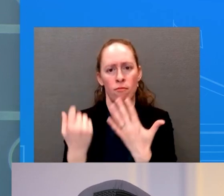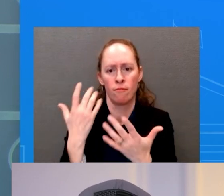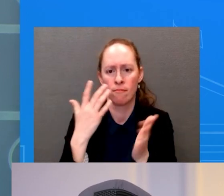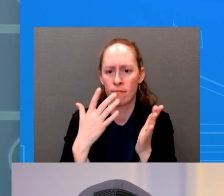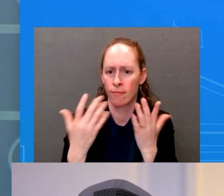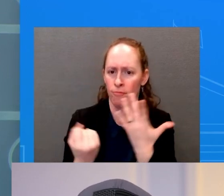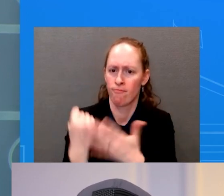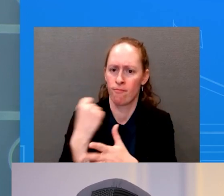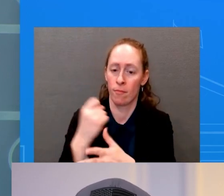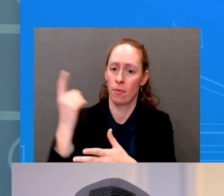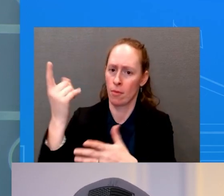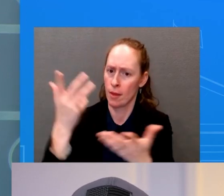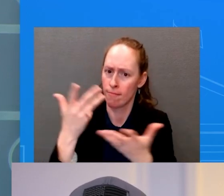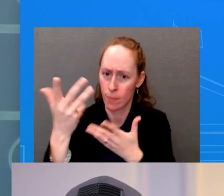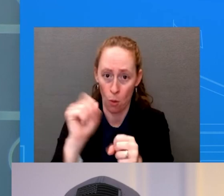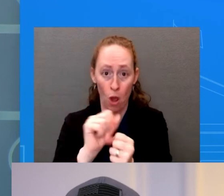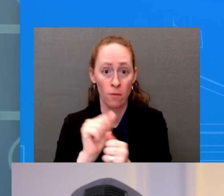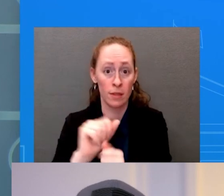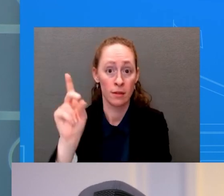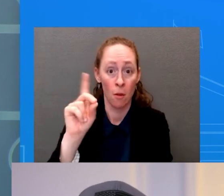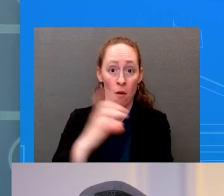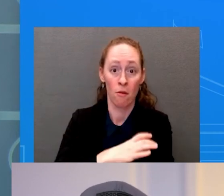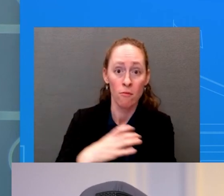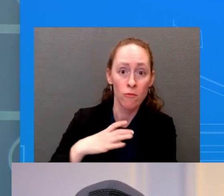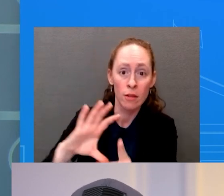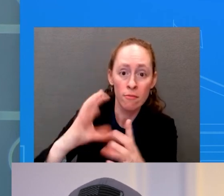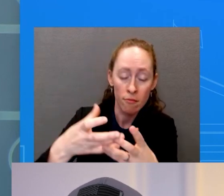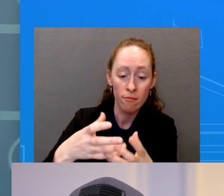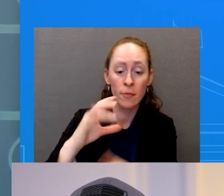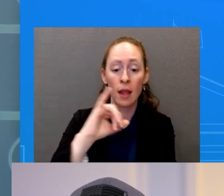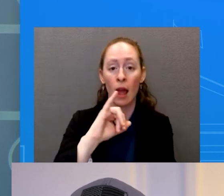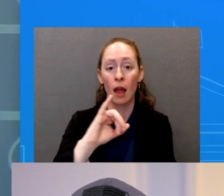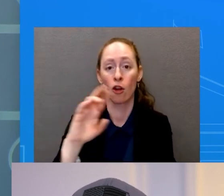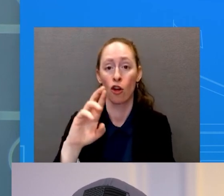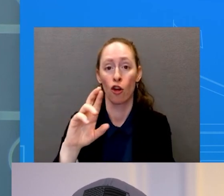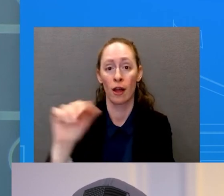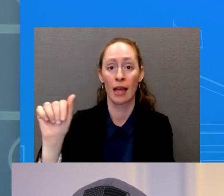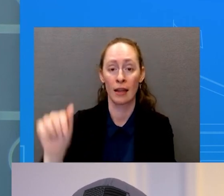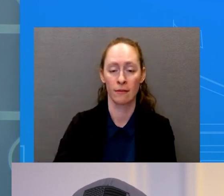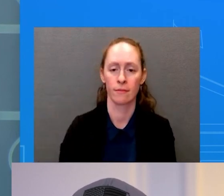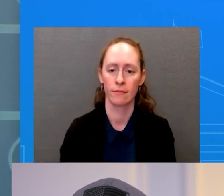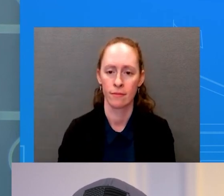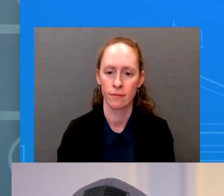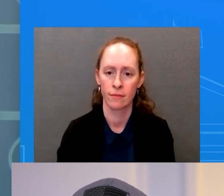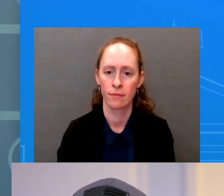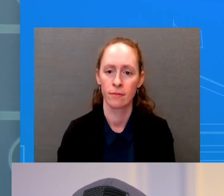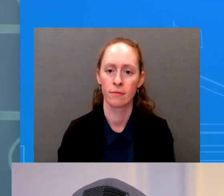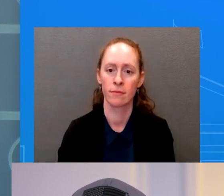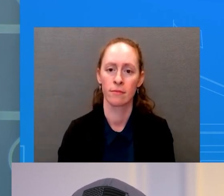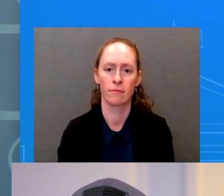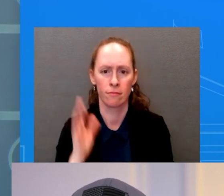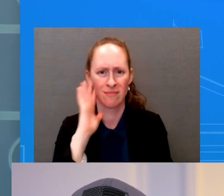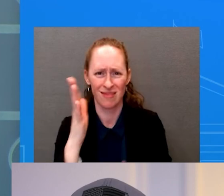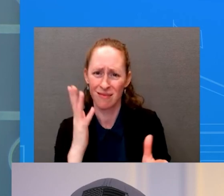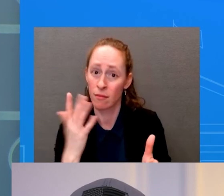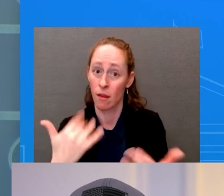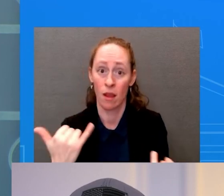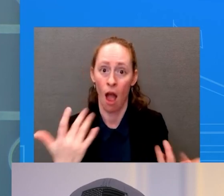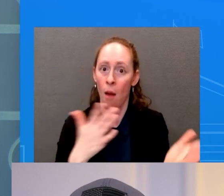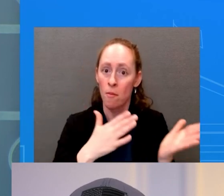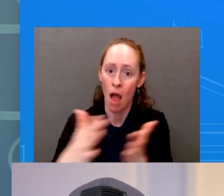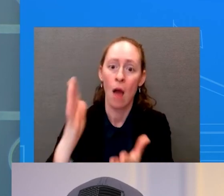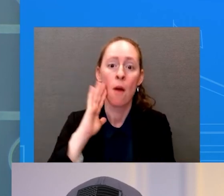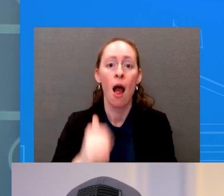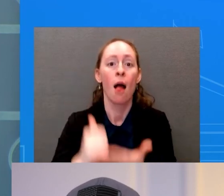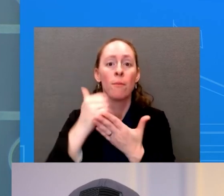Act, which is going to lower the cost for our seniors, millions and millions of seniors across the country, when you think about